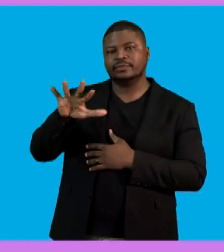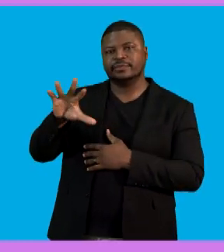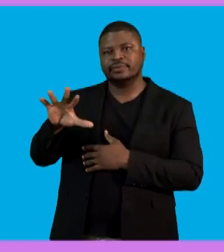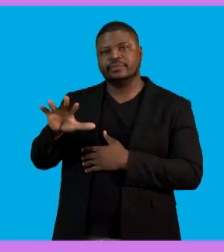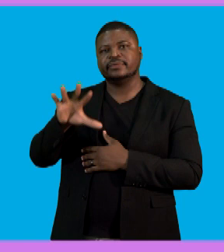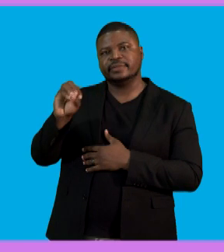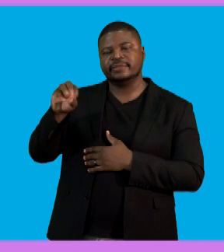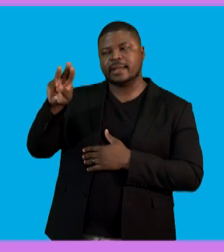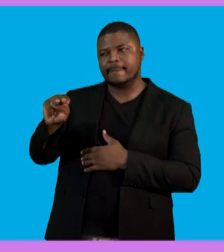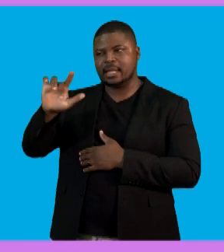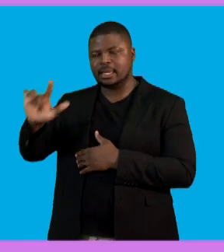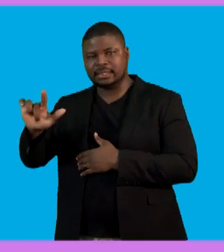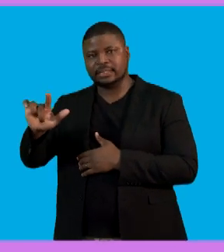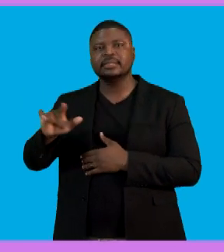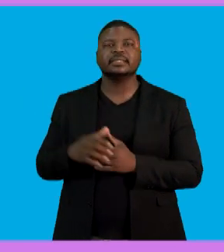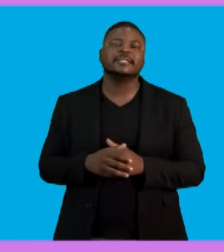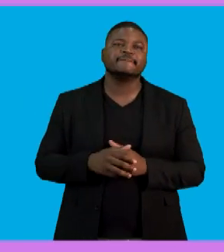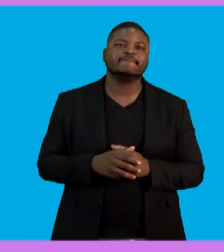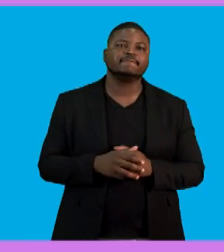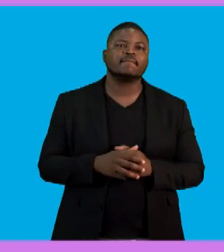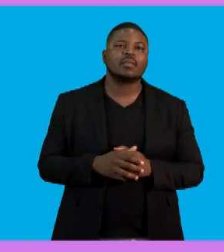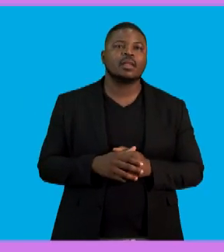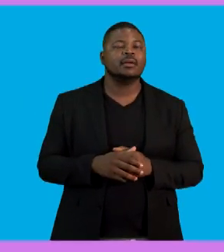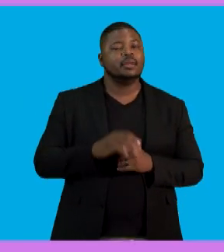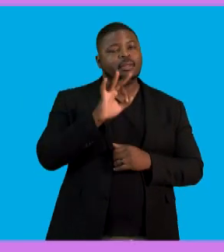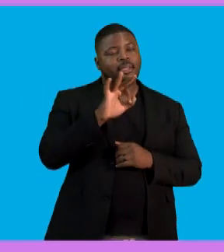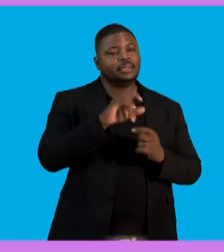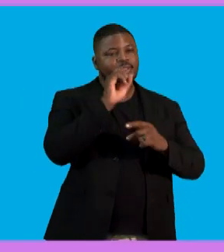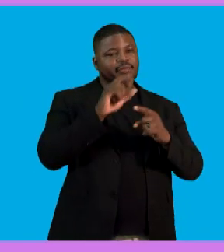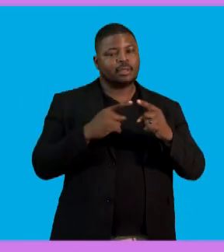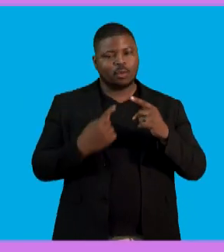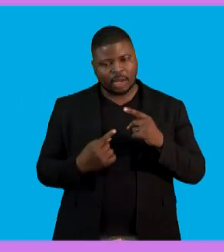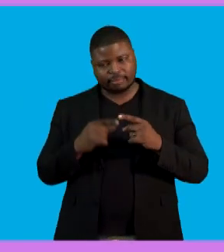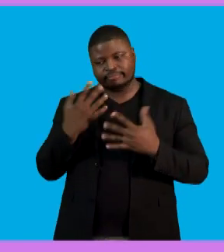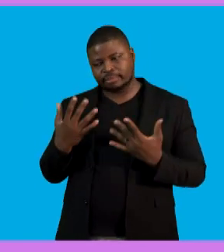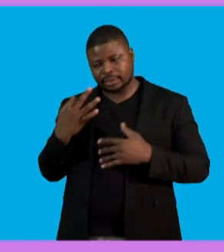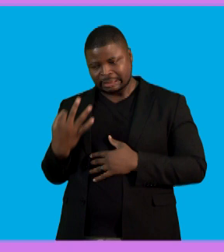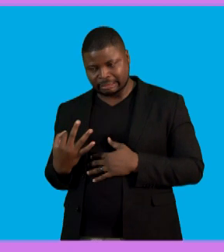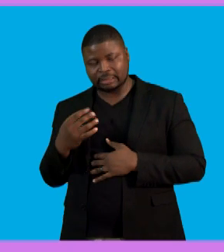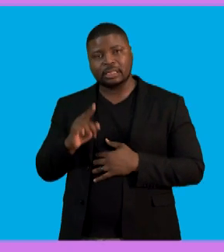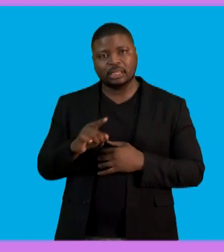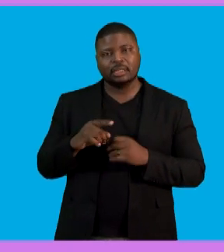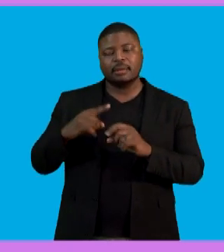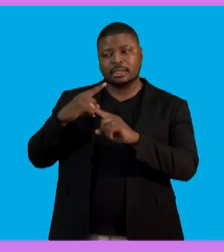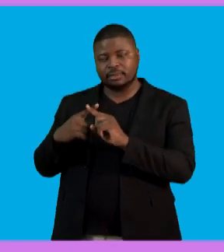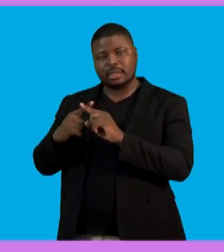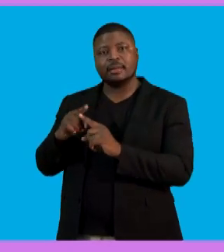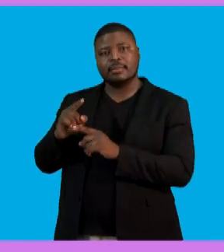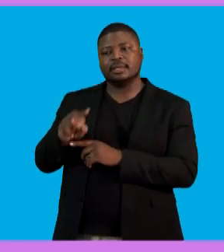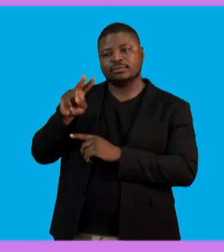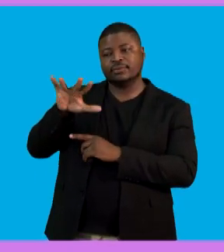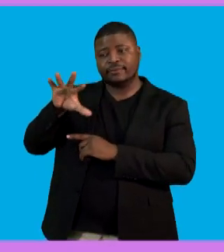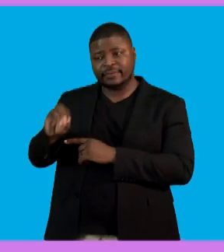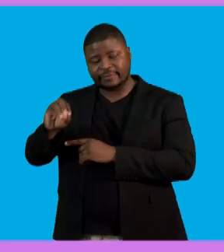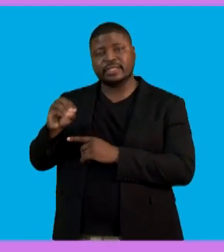by 250 milliliters. So what is 3 divided by 1? It's 3. Multiplied by 250.